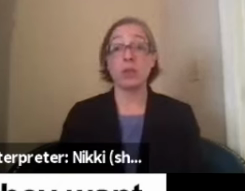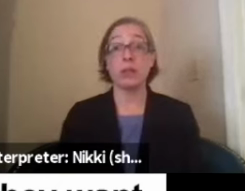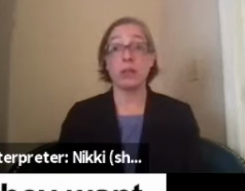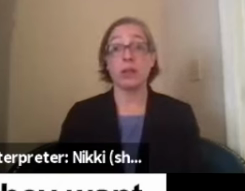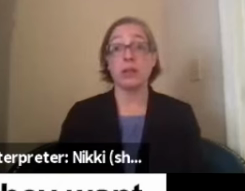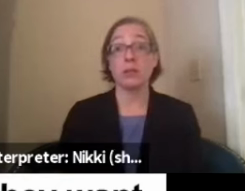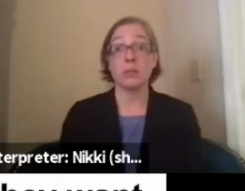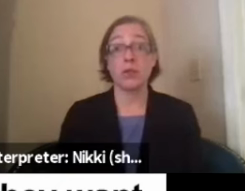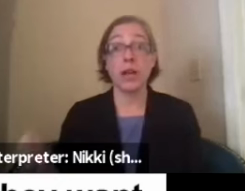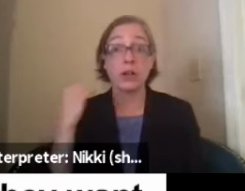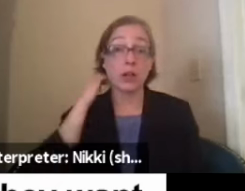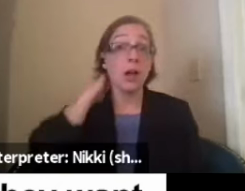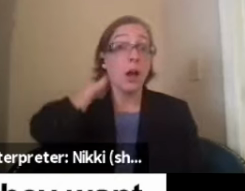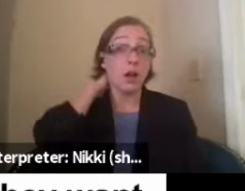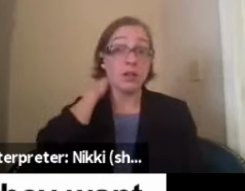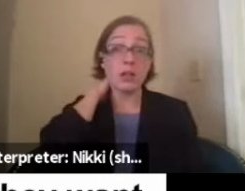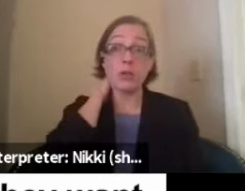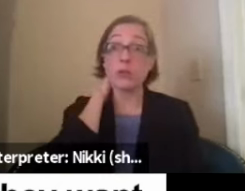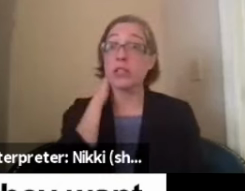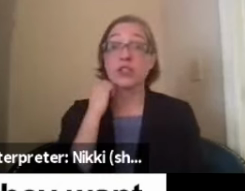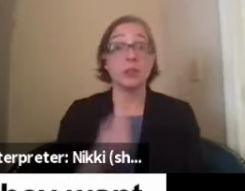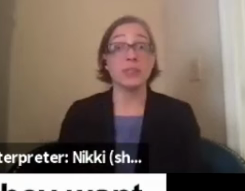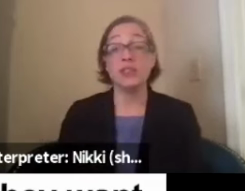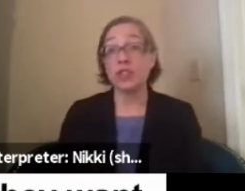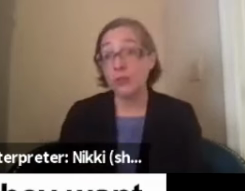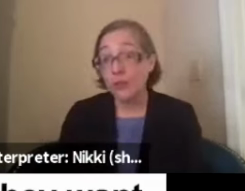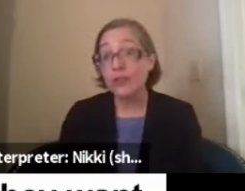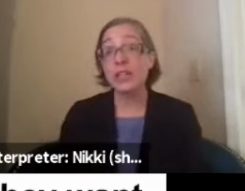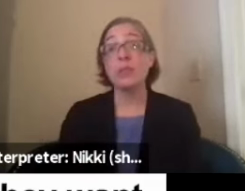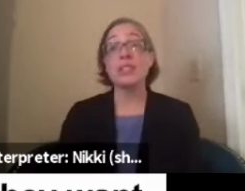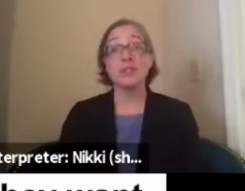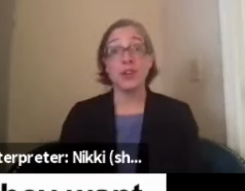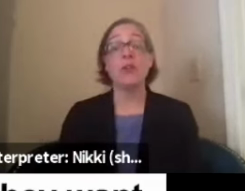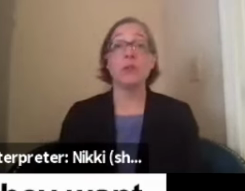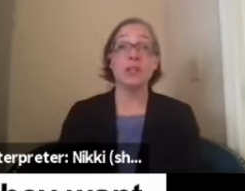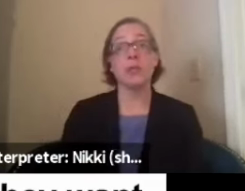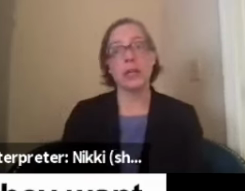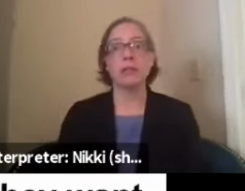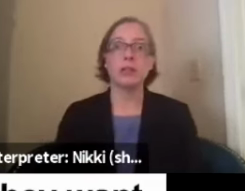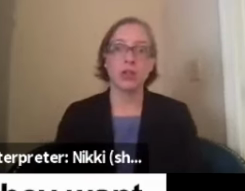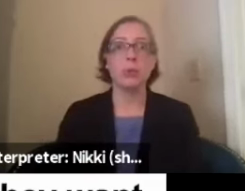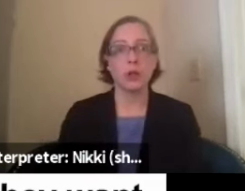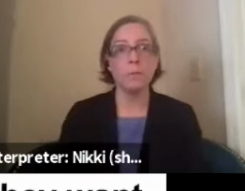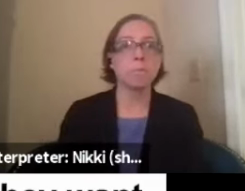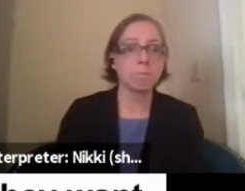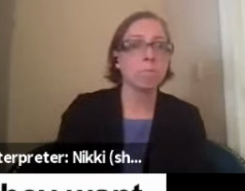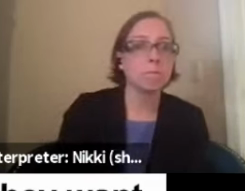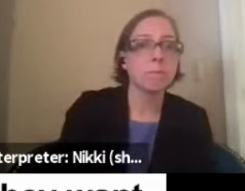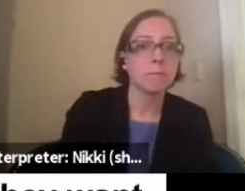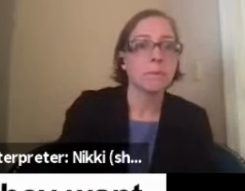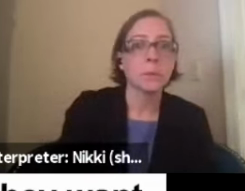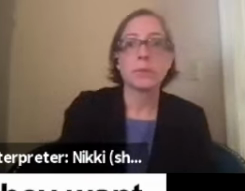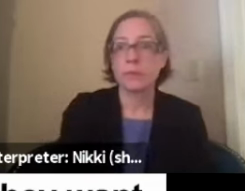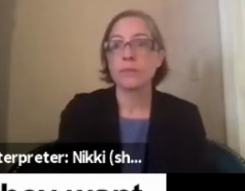fully with the provider. Also, relationships in general can be difficult with and without an interpreter.